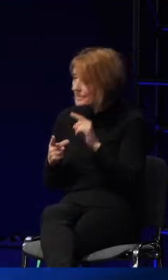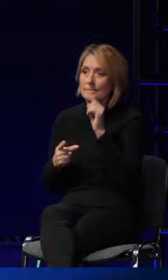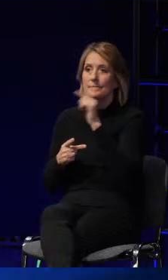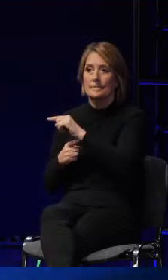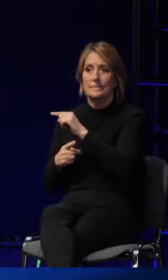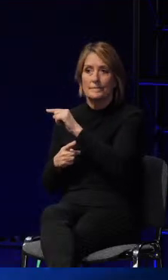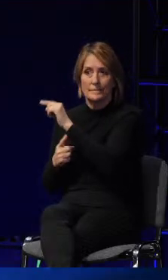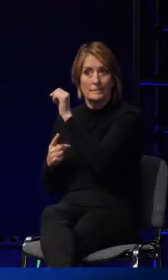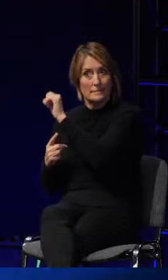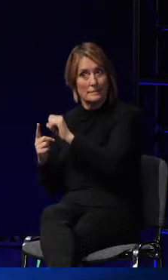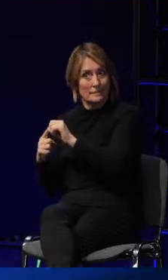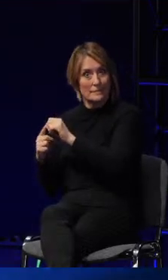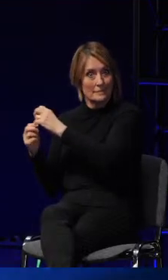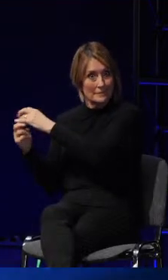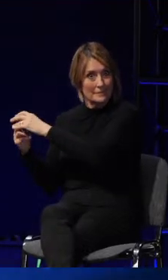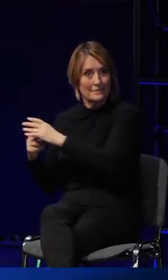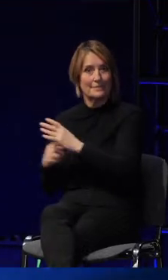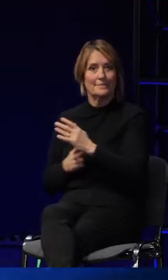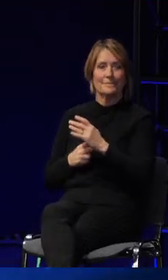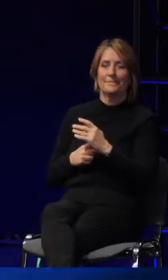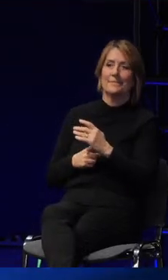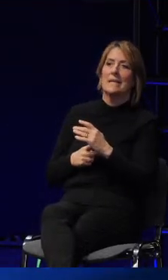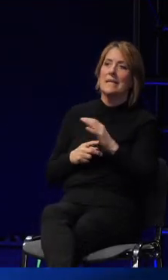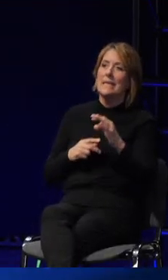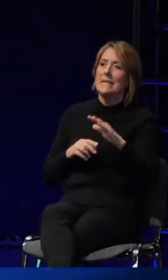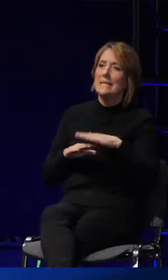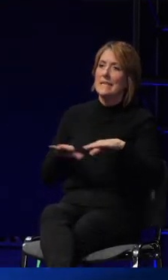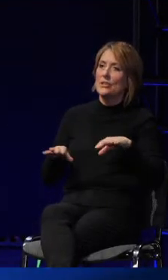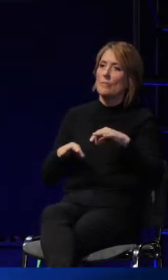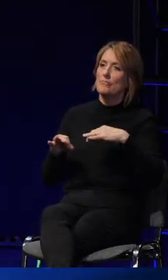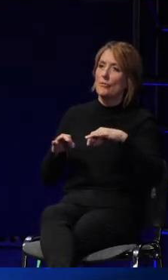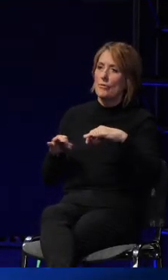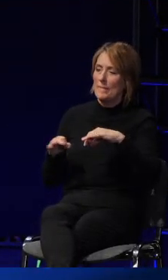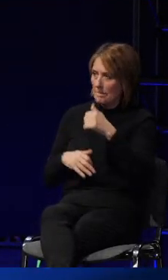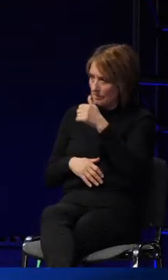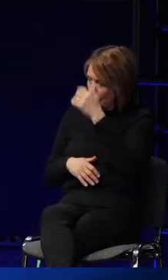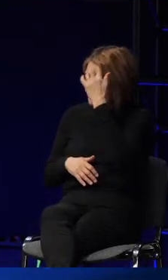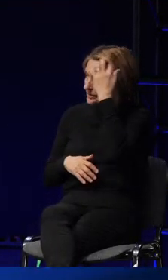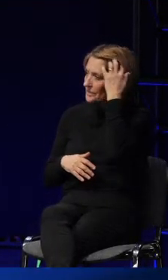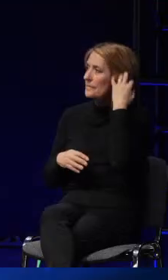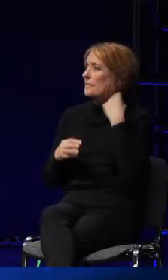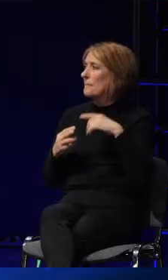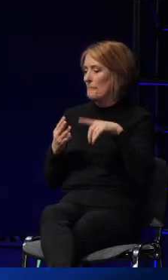Callum Crisell, the desktop programmer.